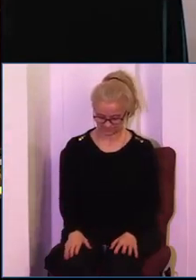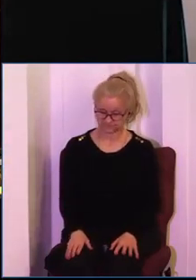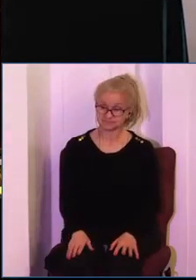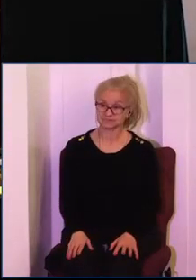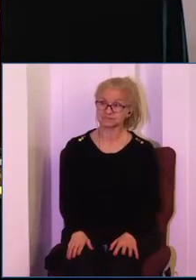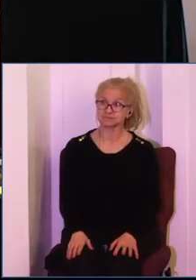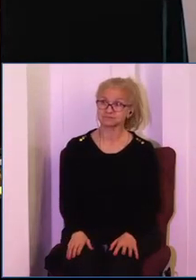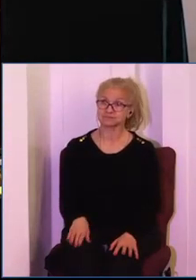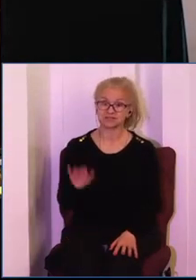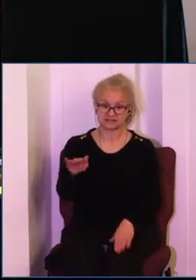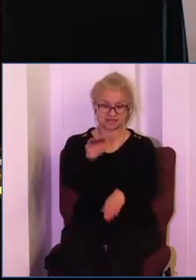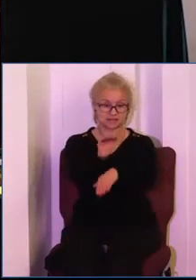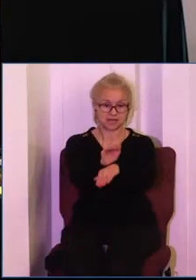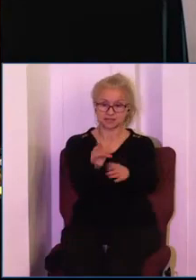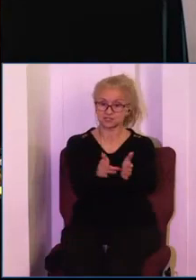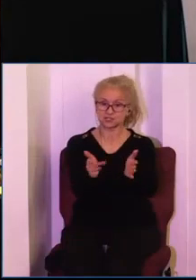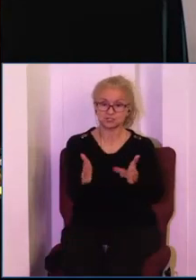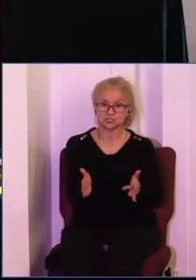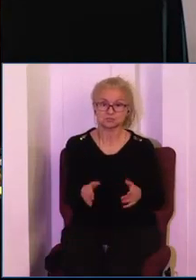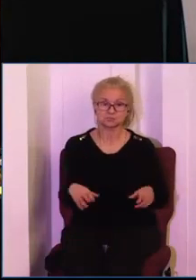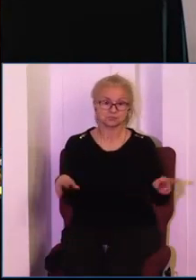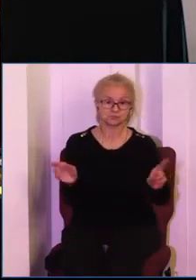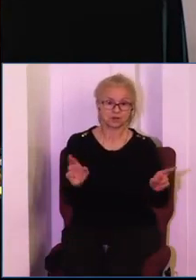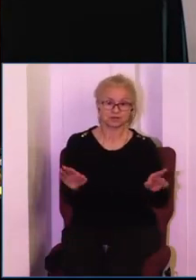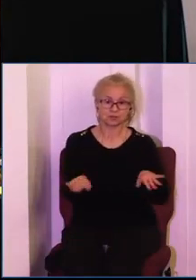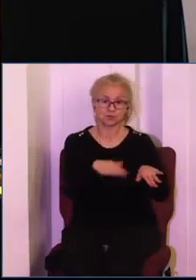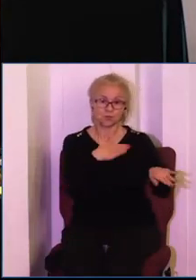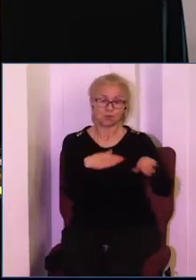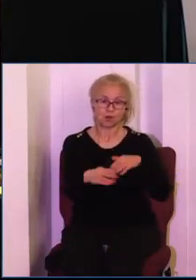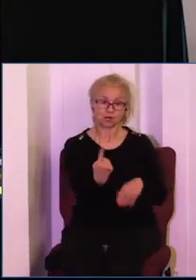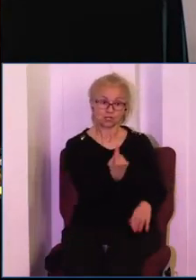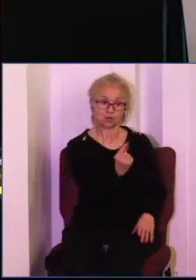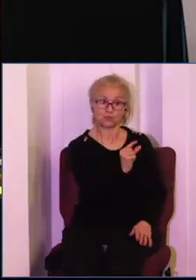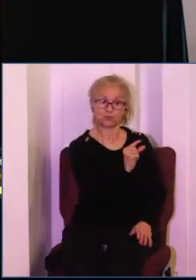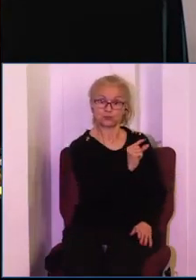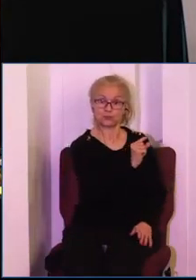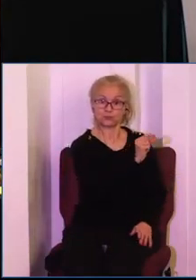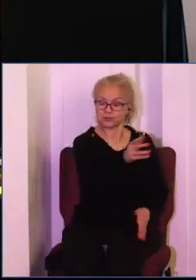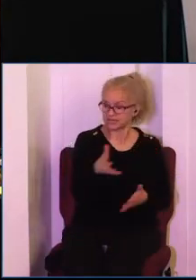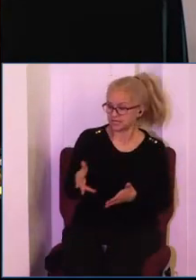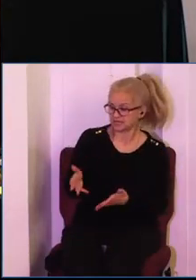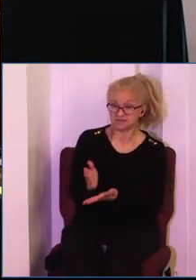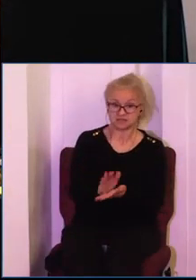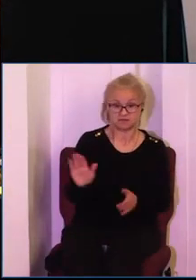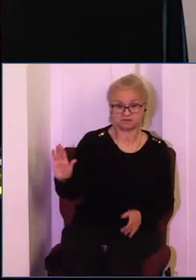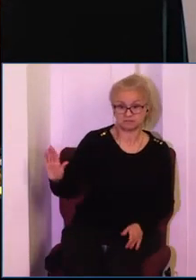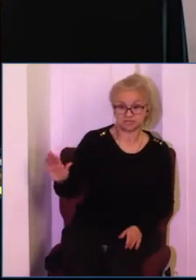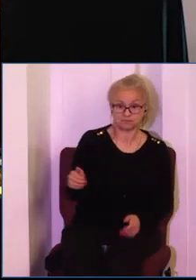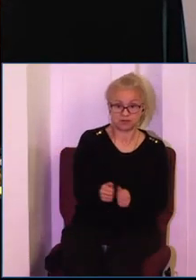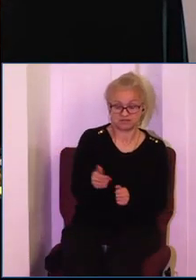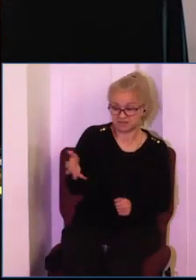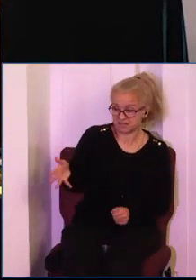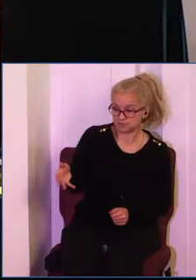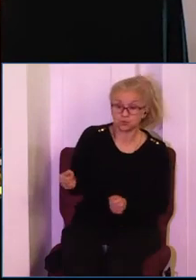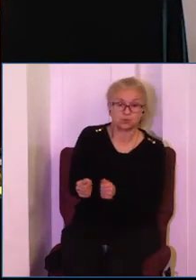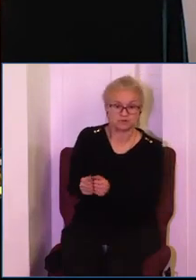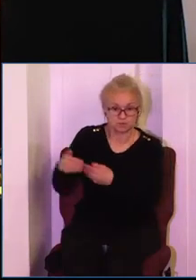On the night Jesus was about to walk alone, he left some of himself with us in a piece of